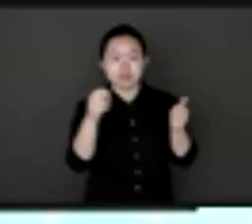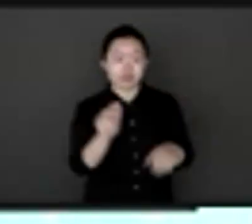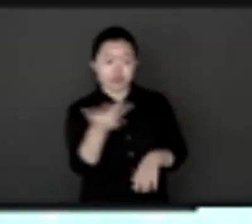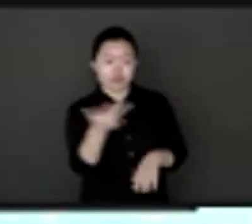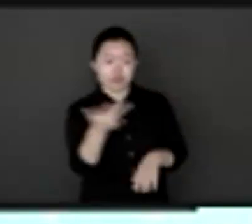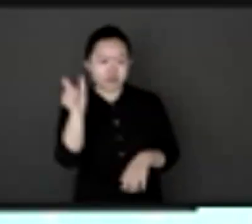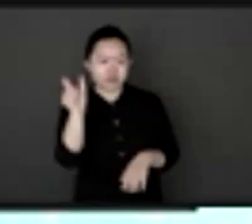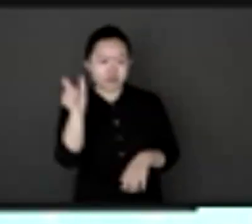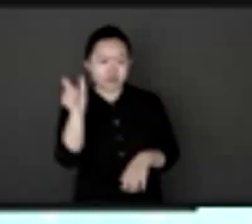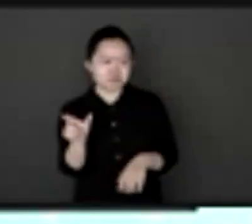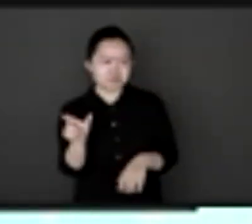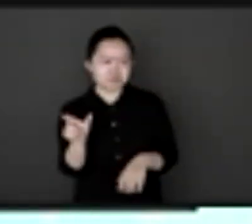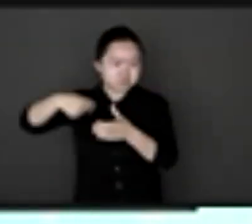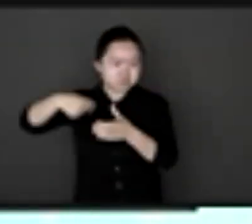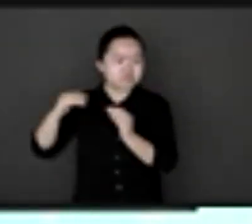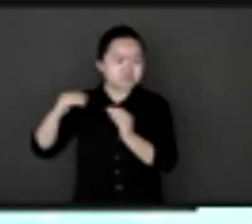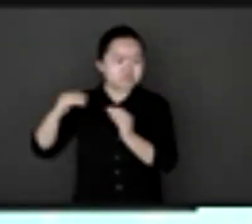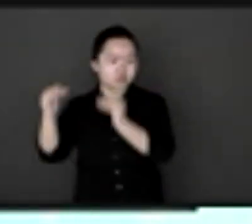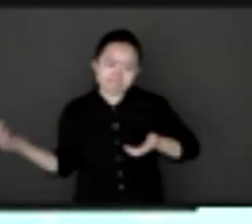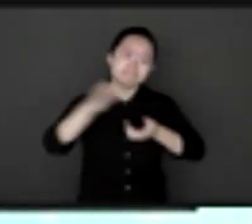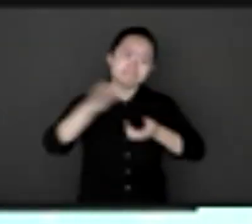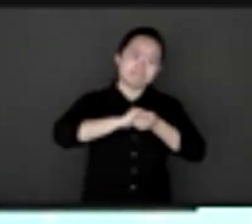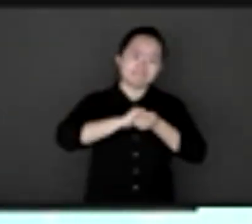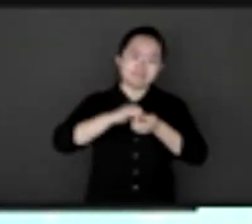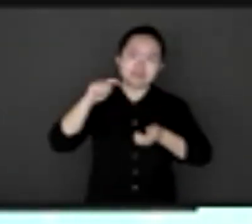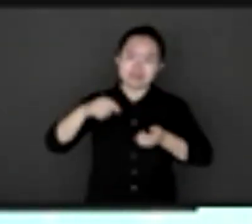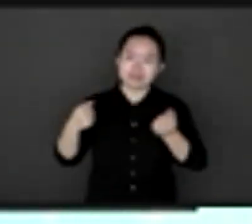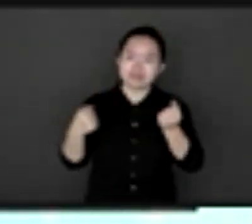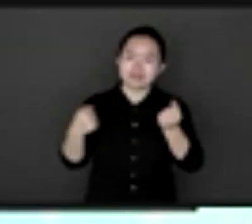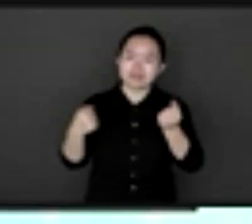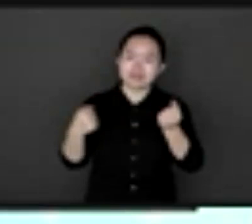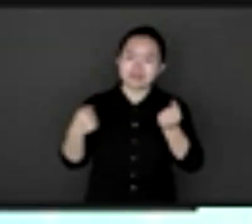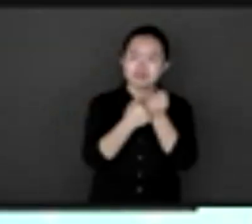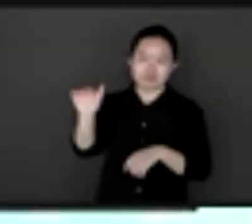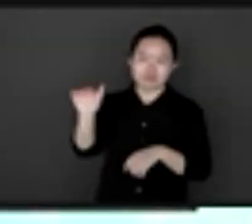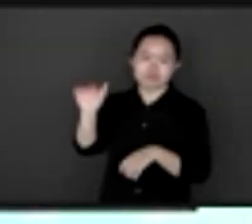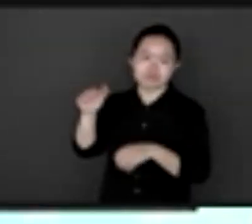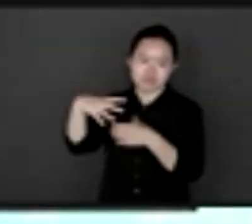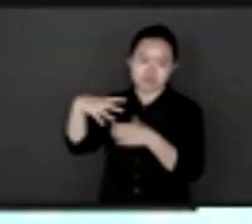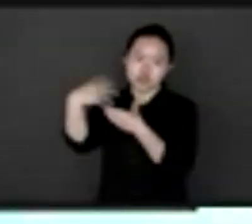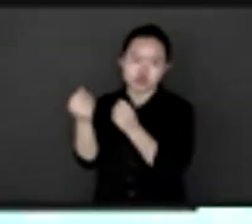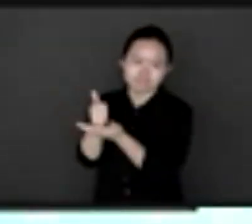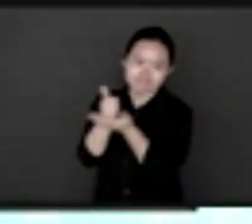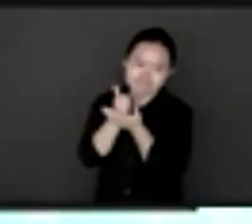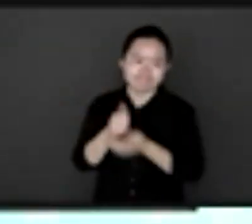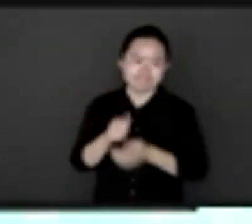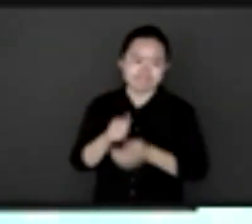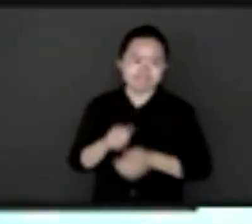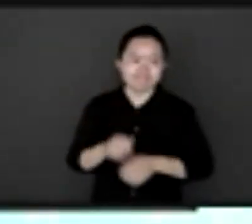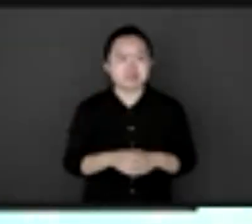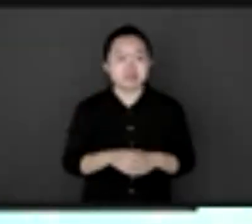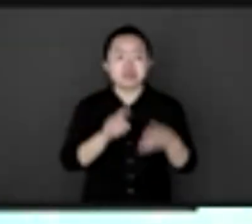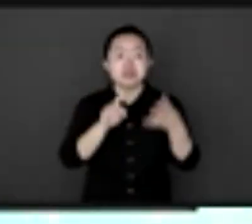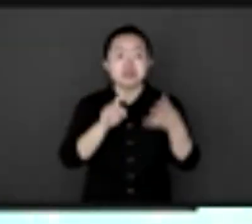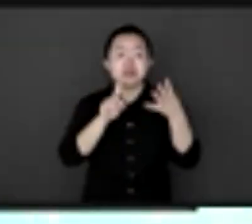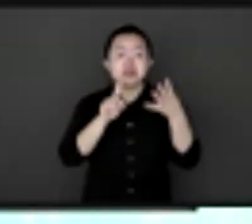sometimes. Cultural heritage reproductions are also excluded, because when you